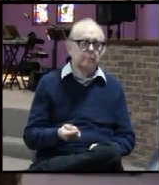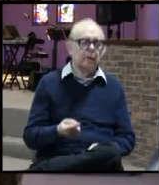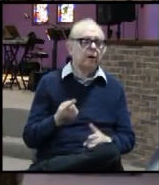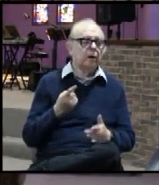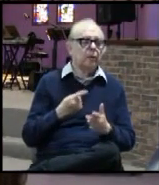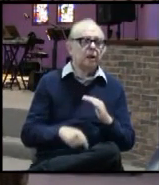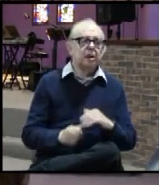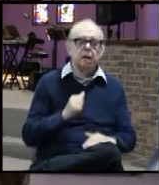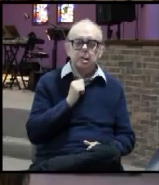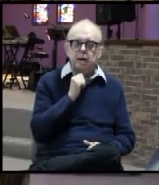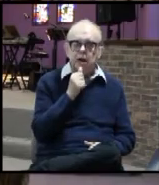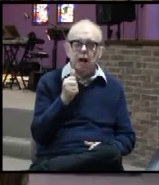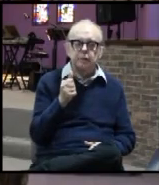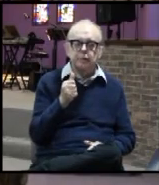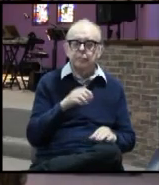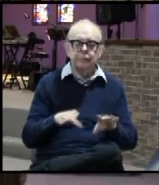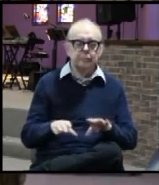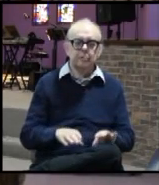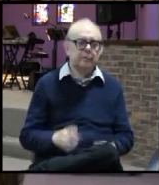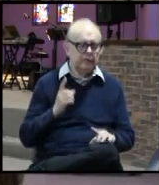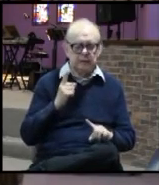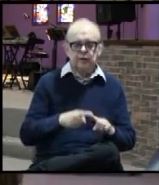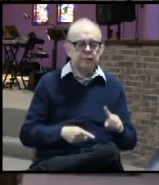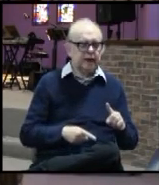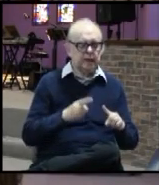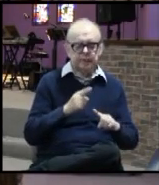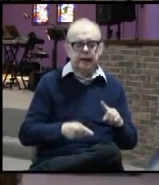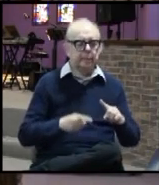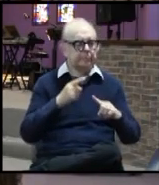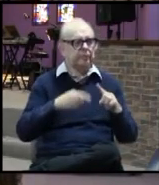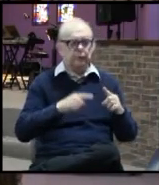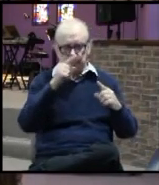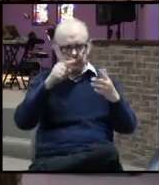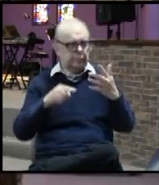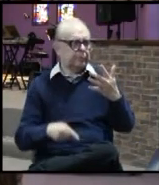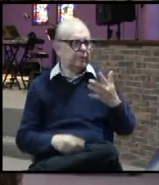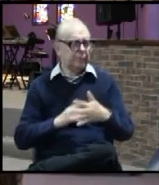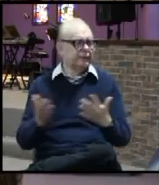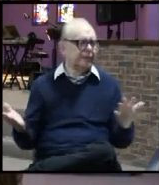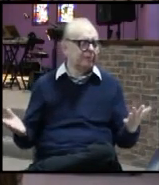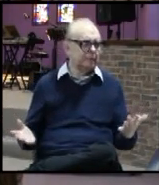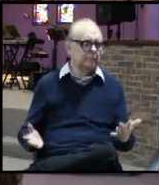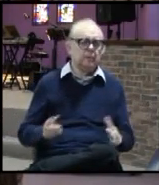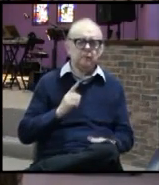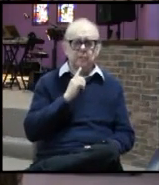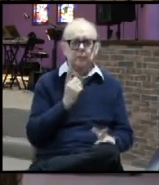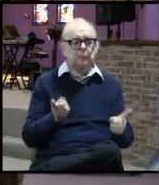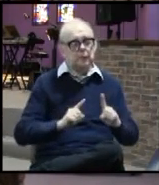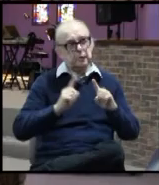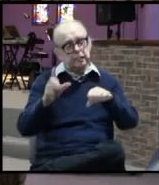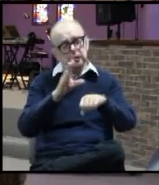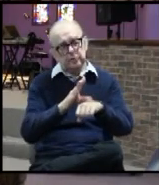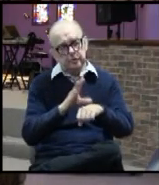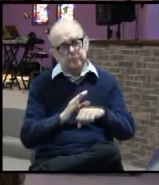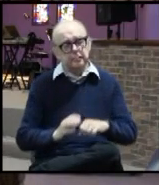what not to do. You can't do this, you can't do this, you can't do that. And as a matter of fact, when you go to